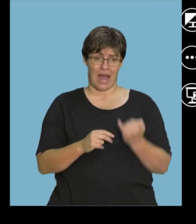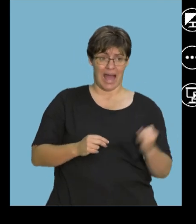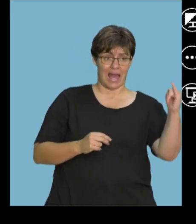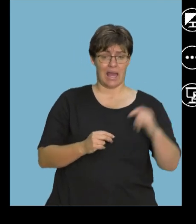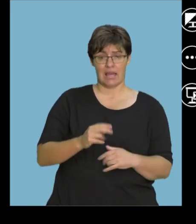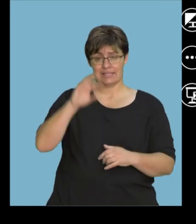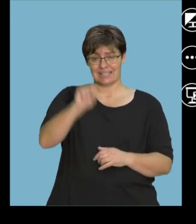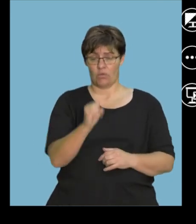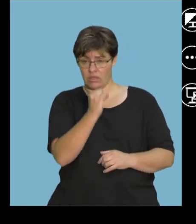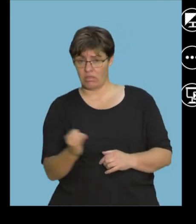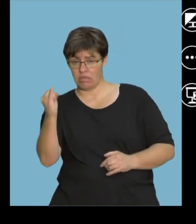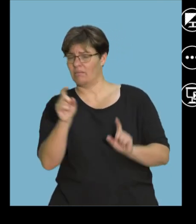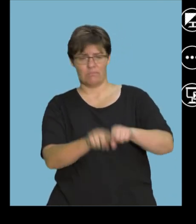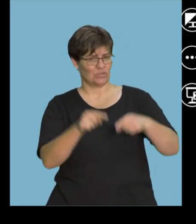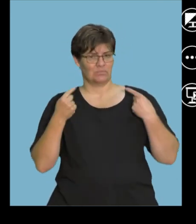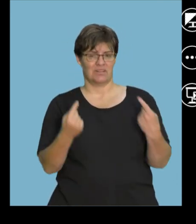okay?